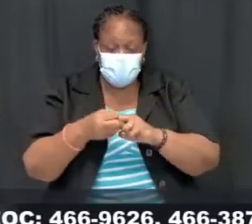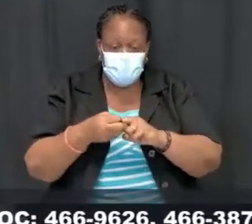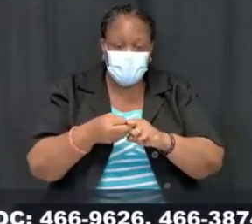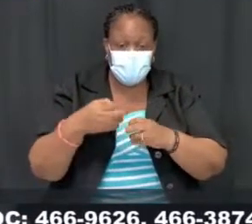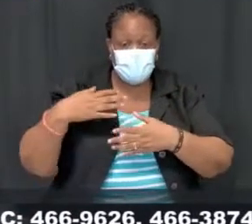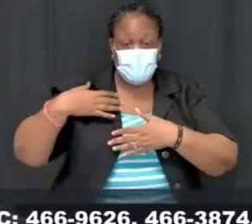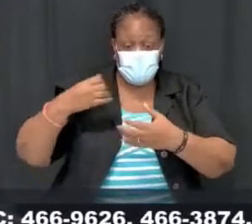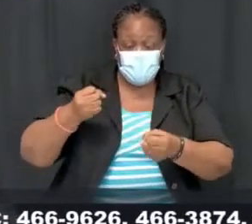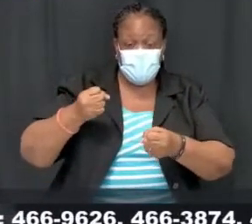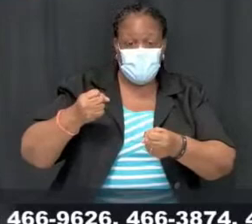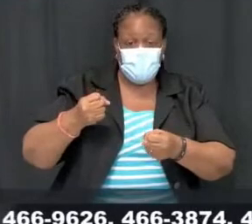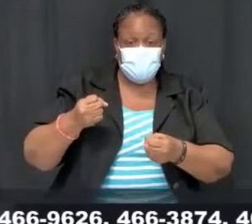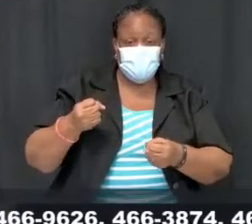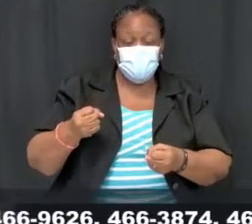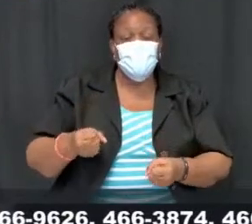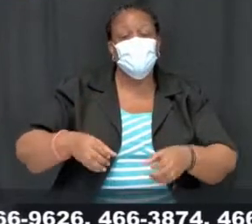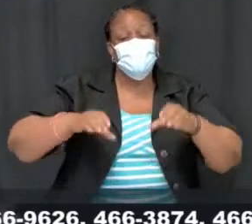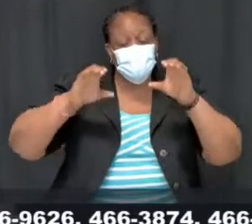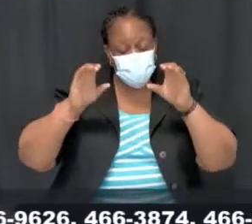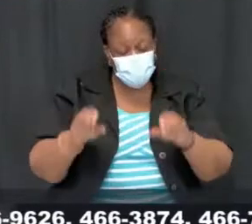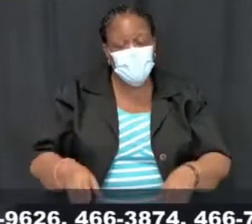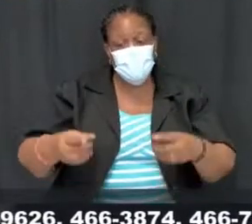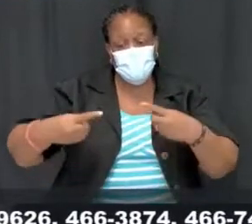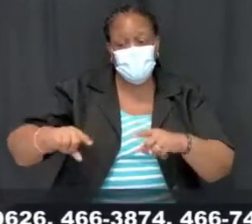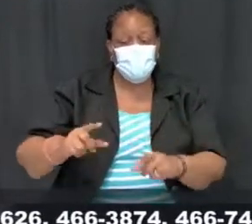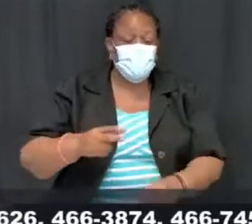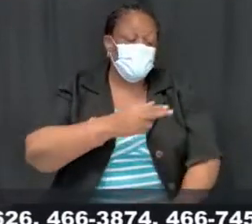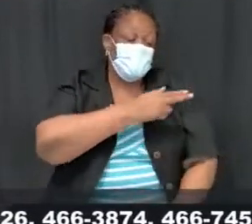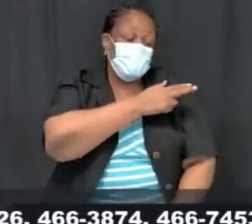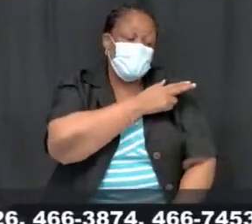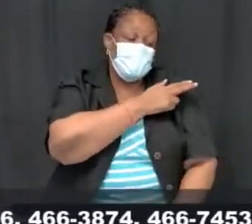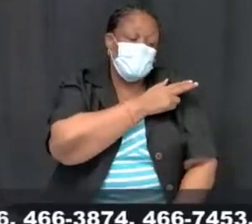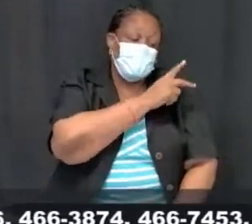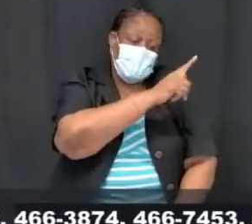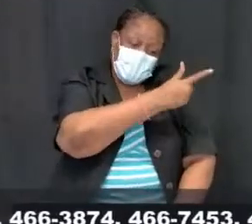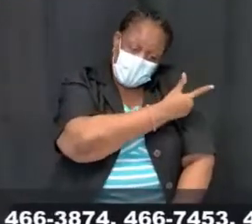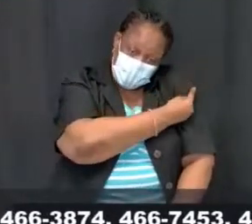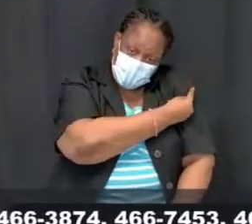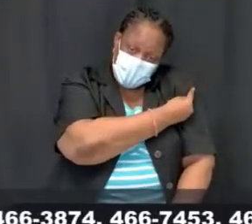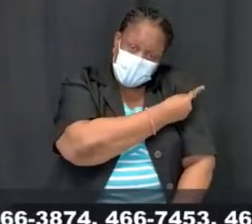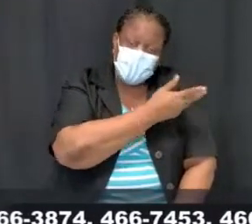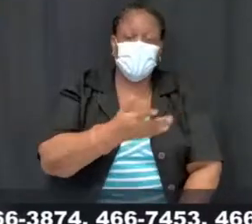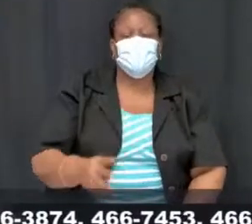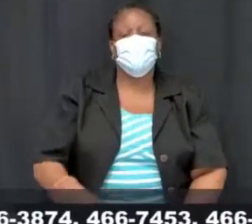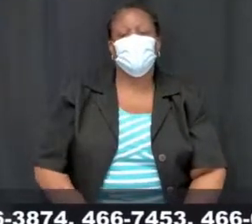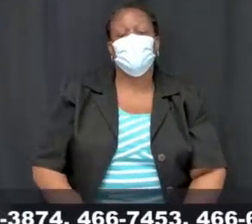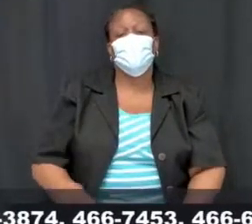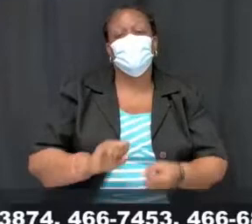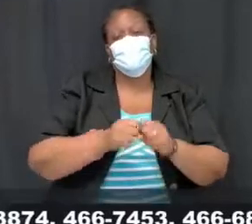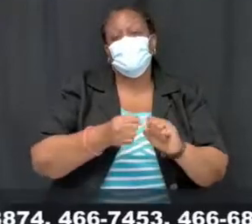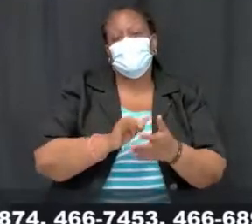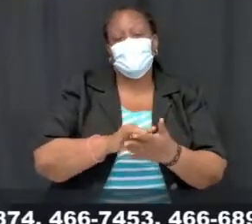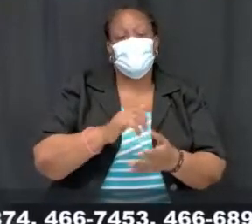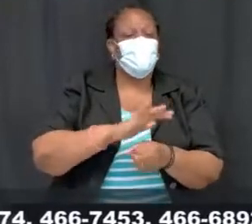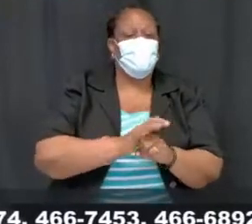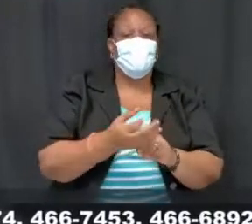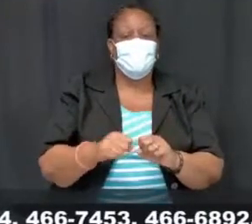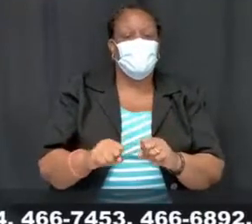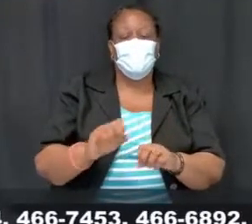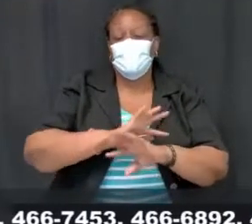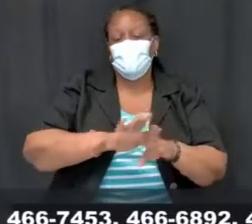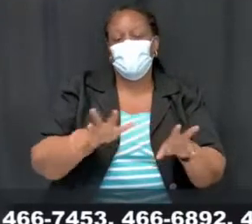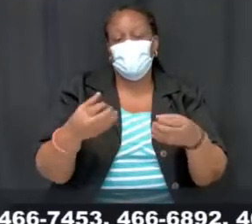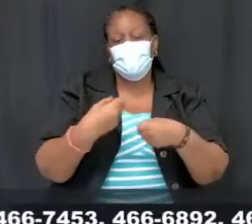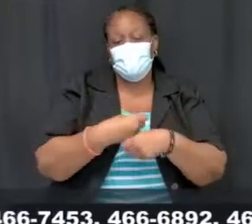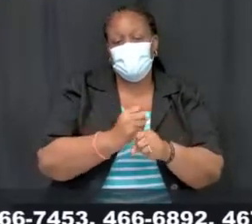come forward and get vaccinated so that you would not have COVID-19 being complicated with your